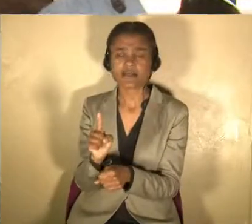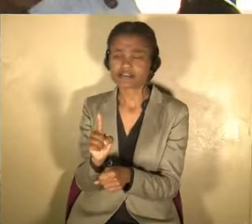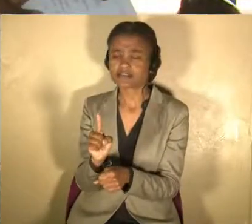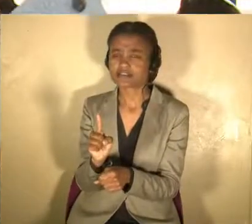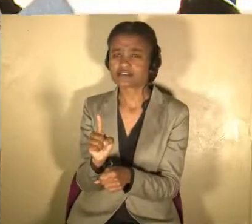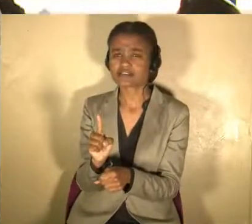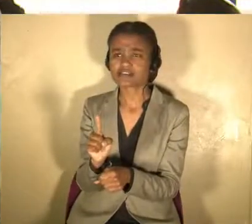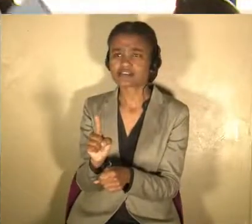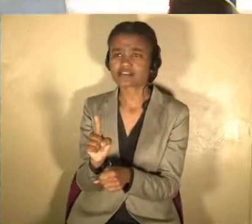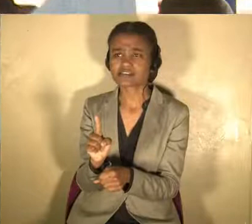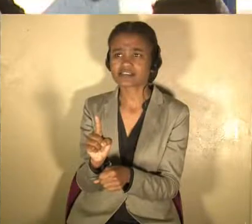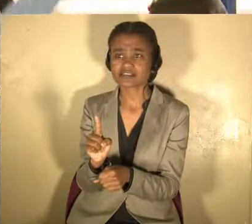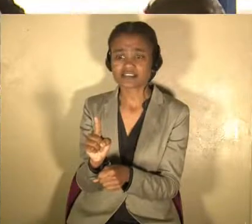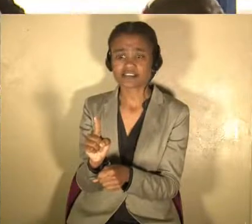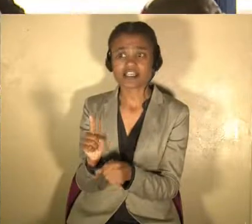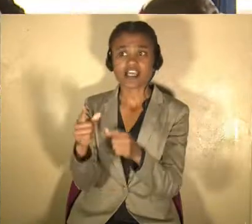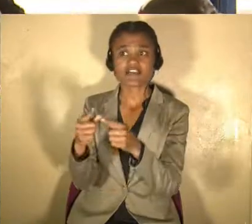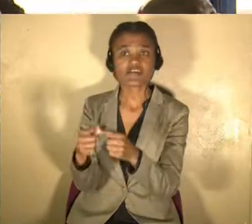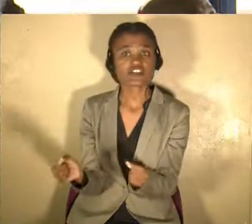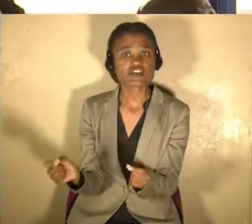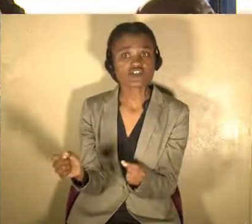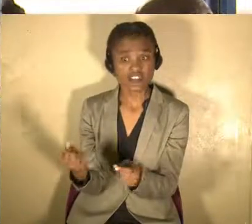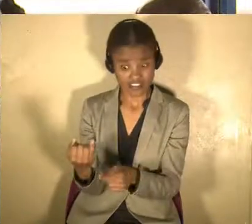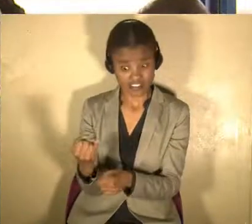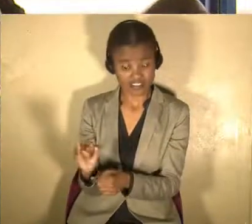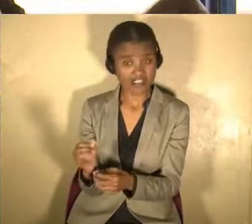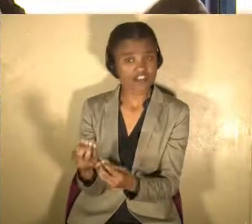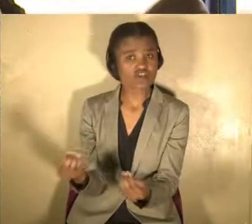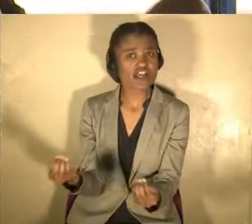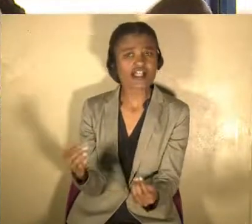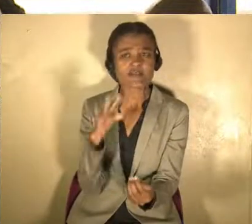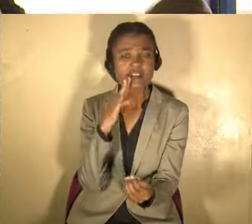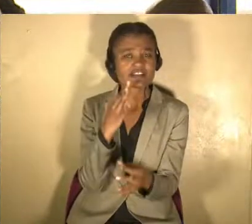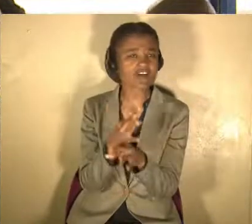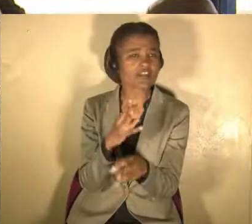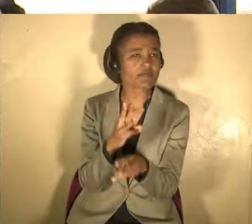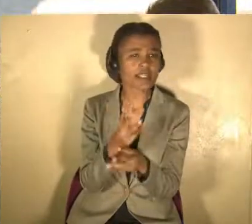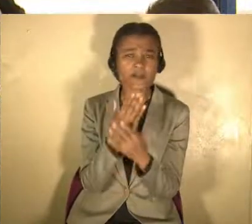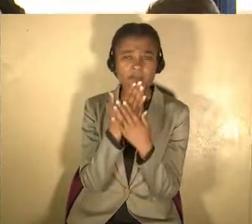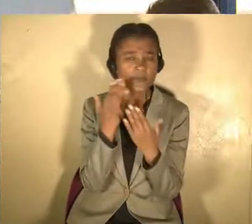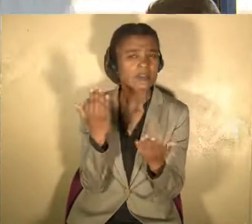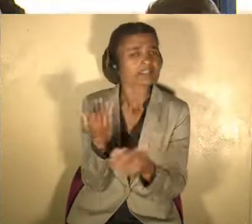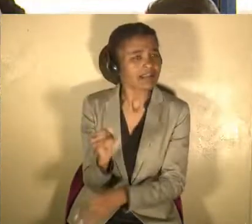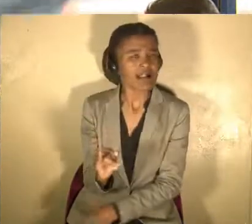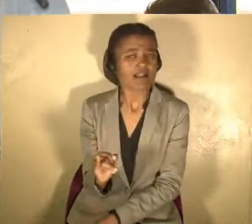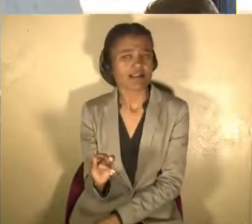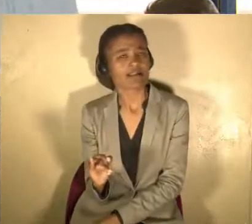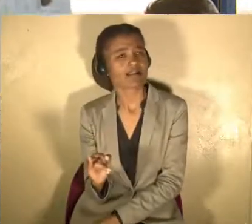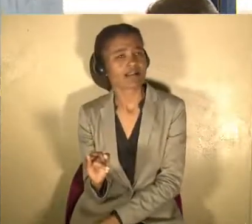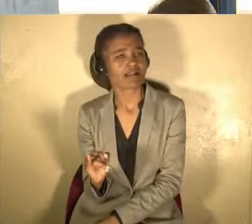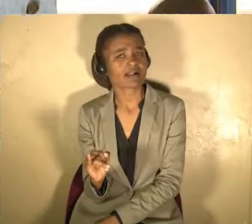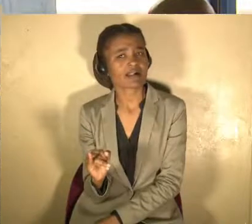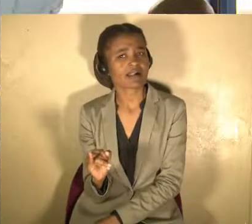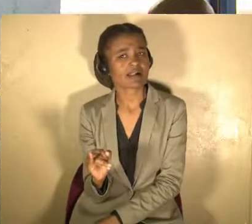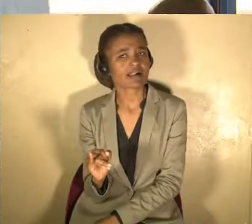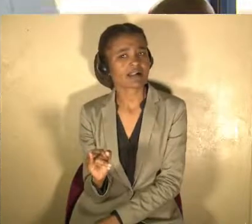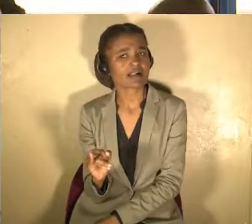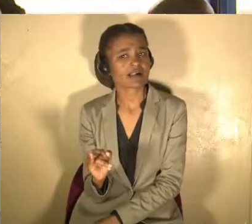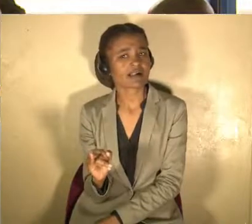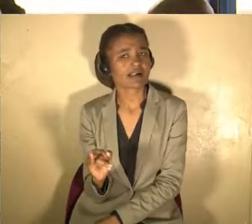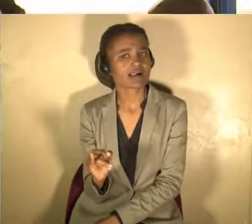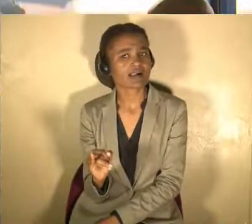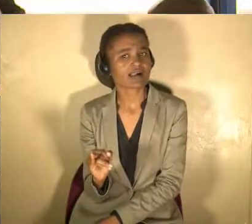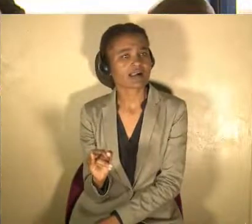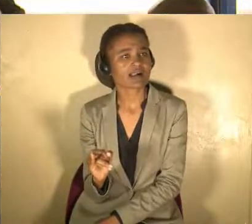sekandlulile kulesigaba lesi 21 or 18 still on orphaned. So there is any substantial evidence ukuthi